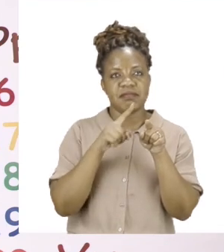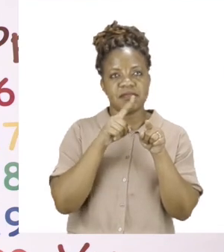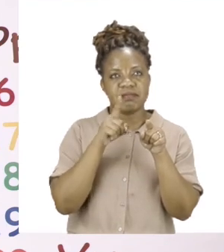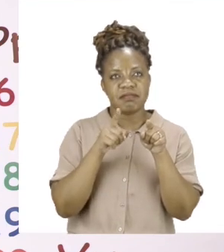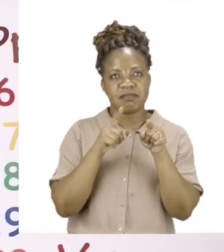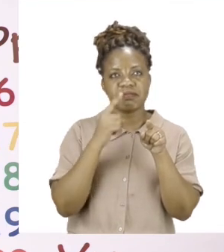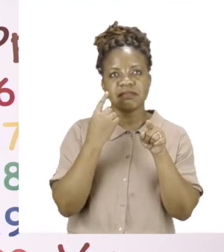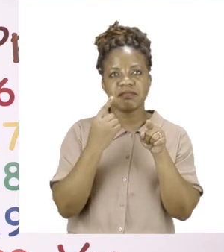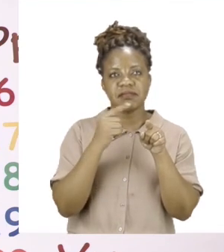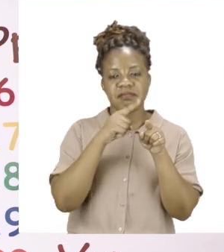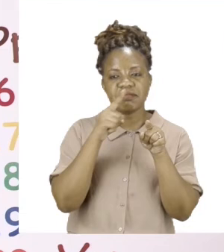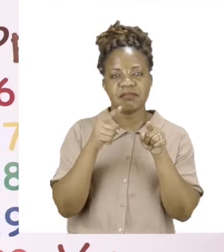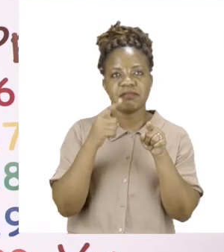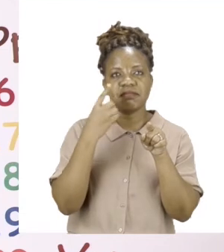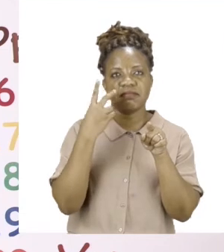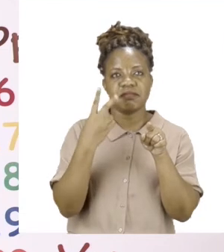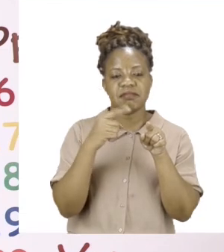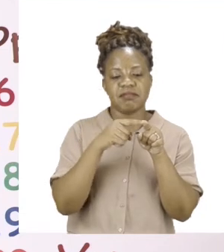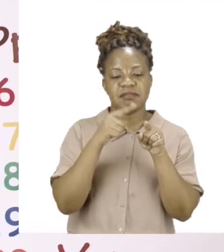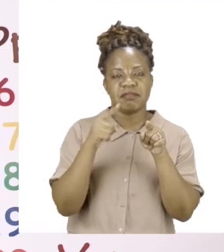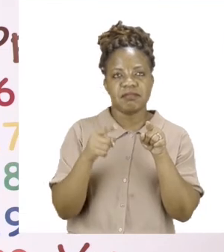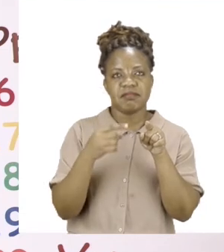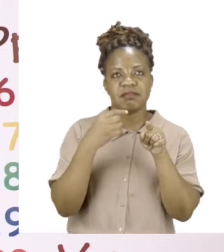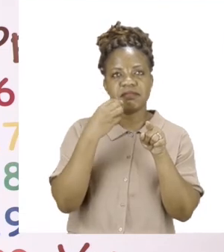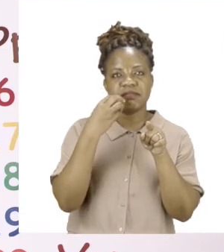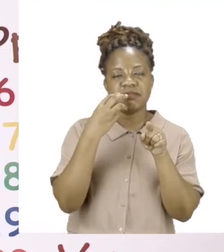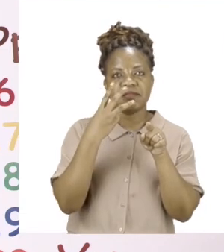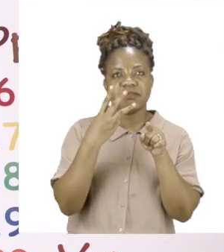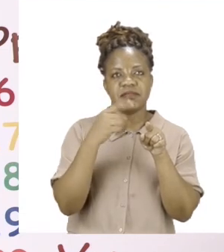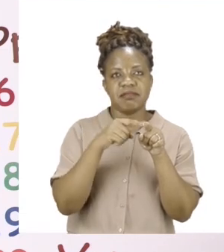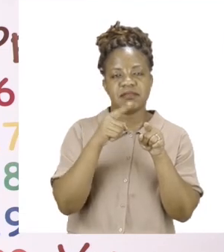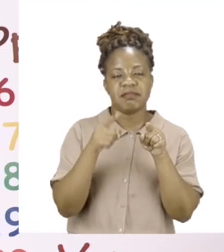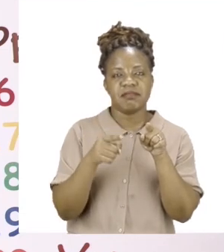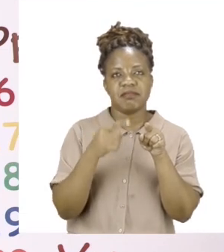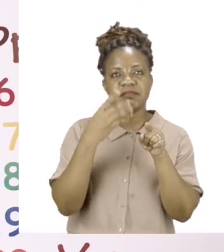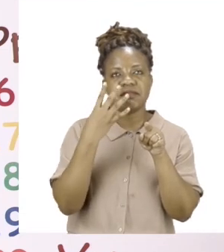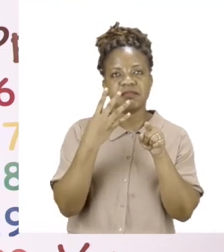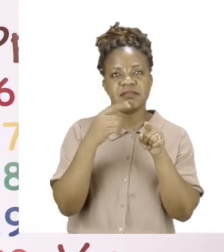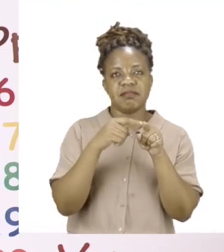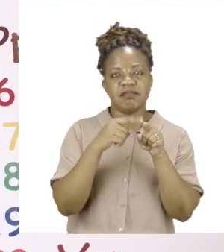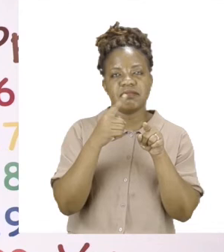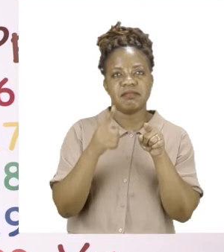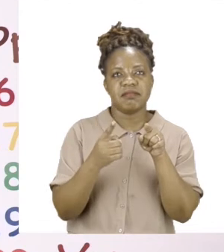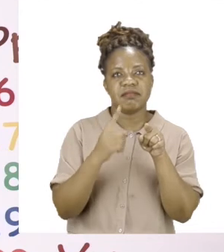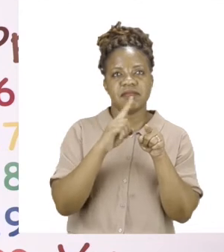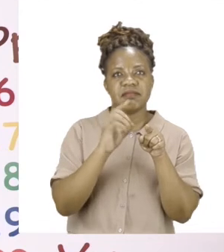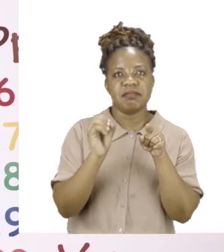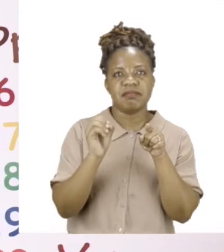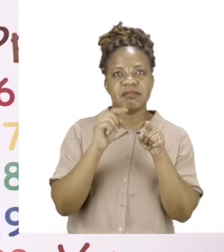1, 2, 3, 4,